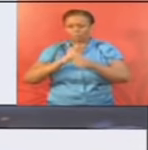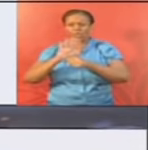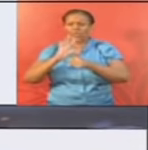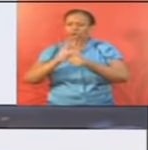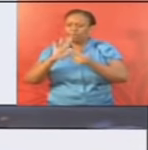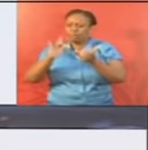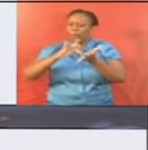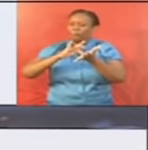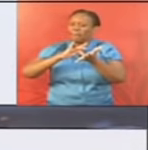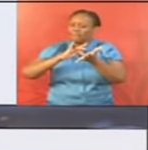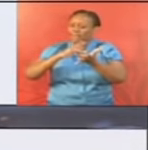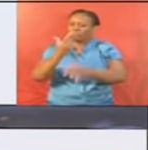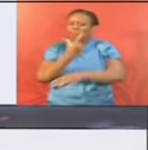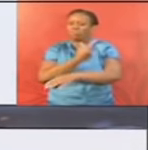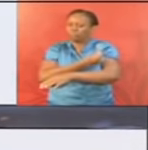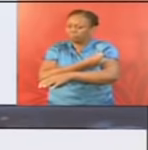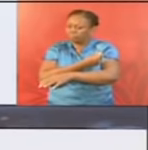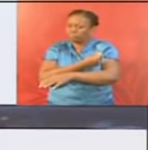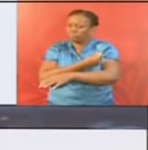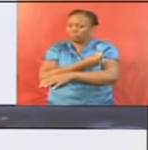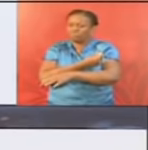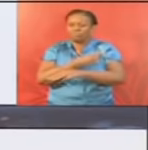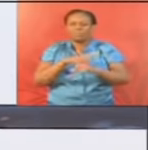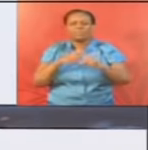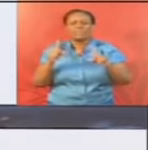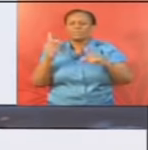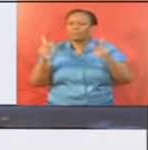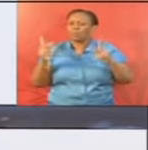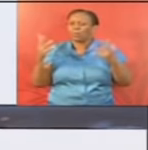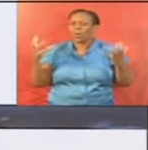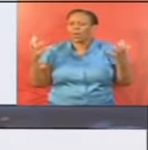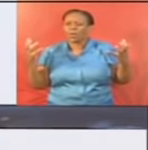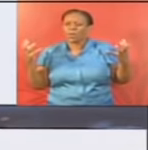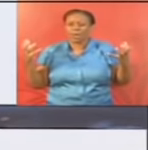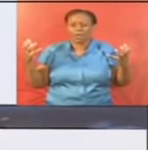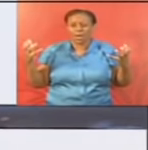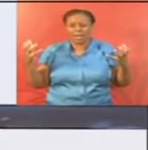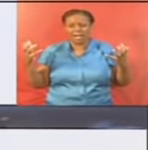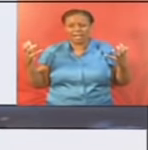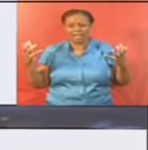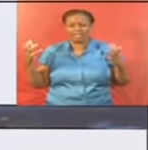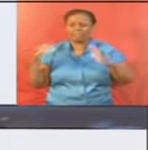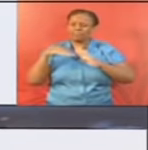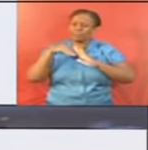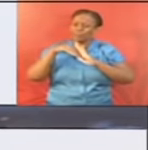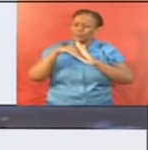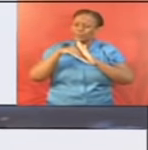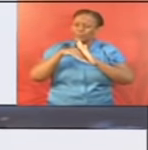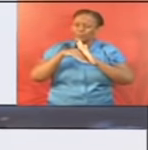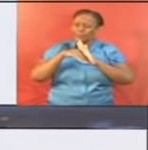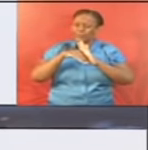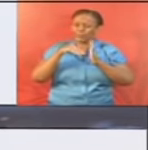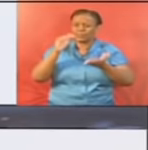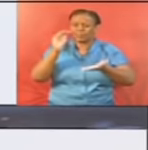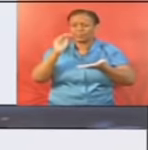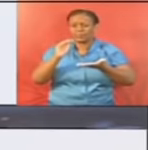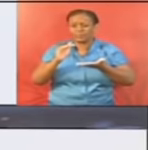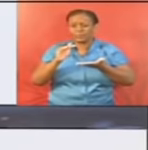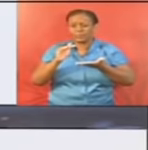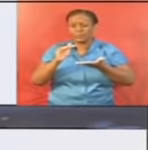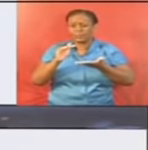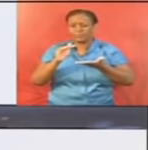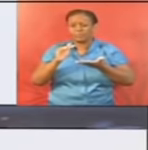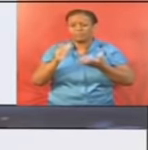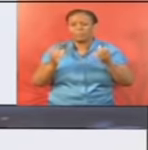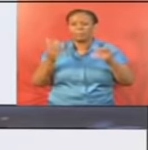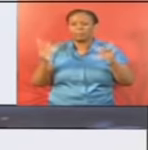a decline in public demand for services. We are aware that the main cause has been people concerned about the risk